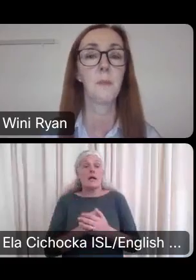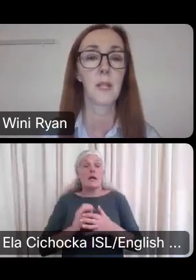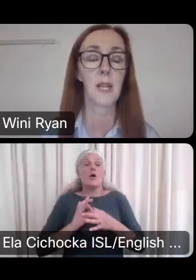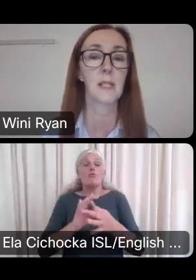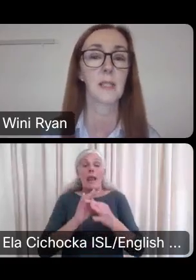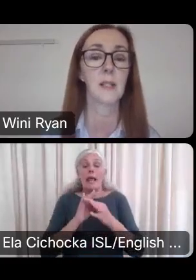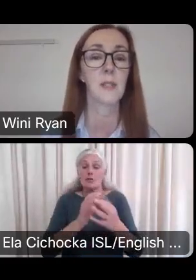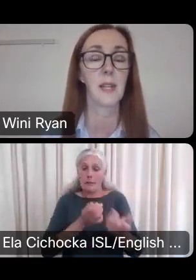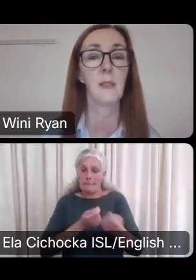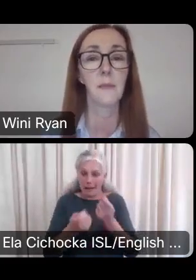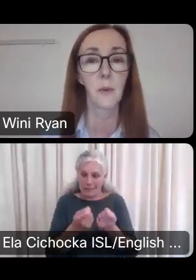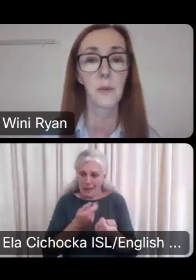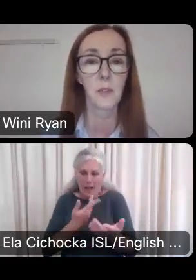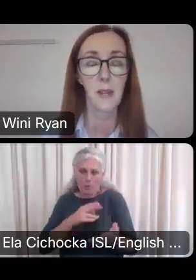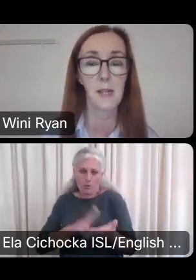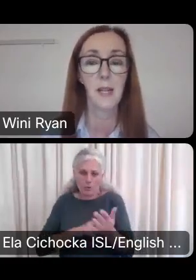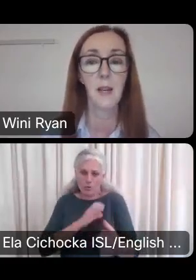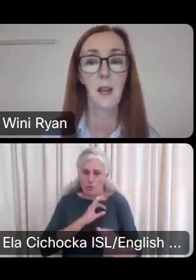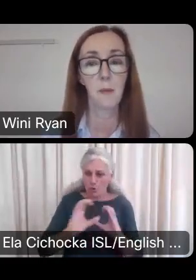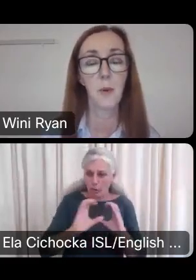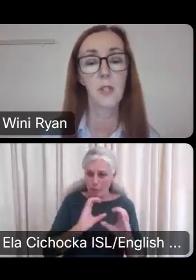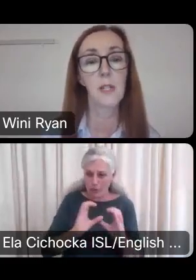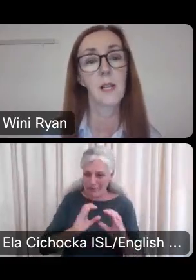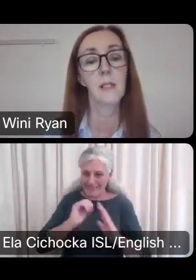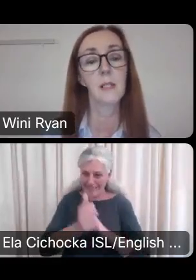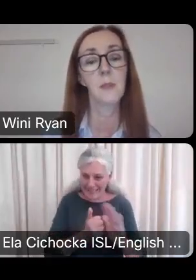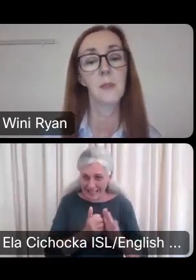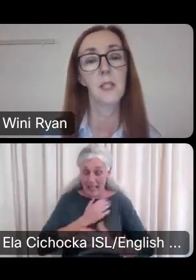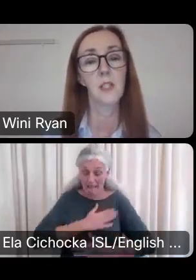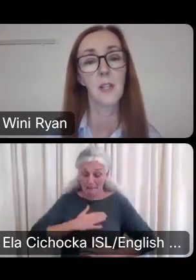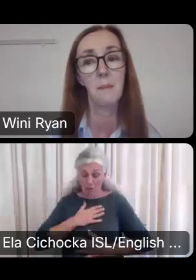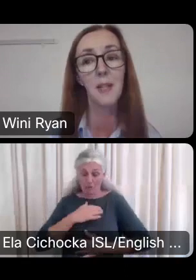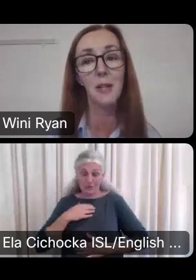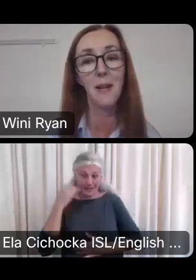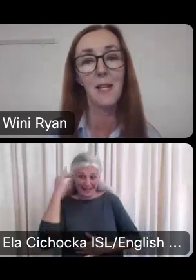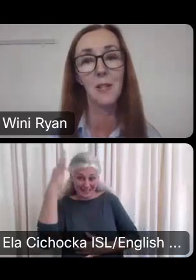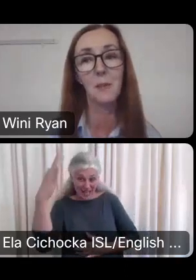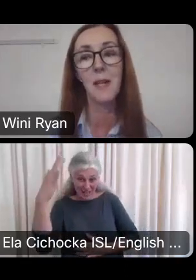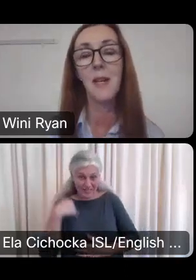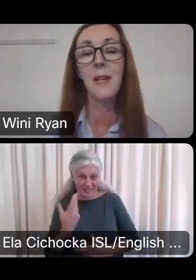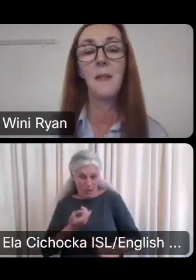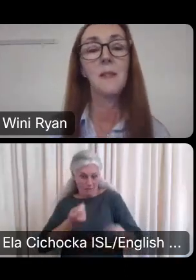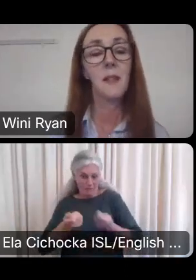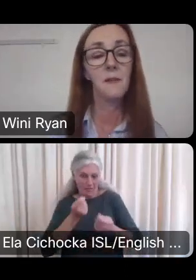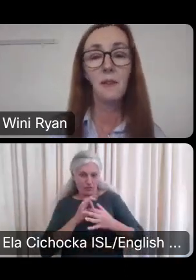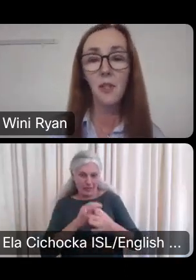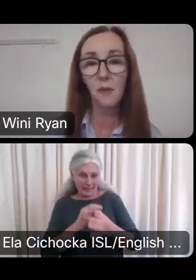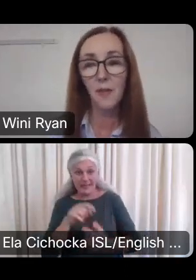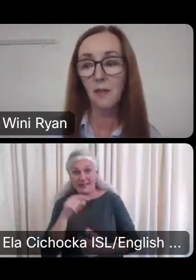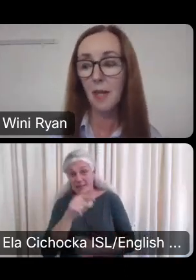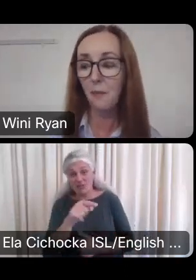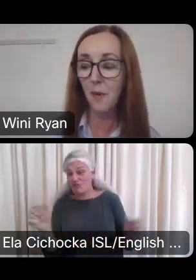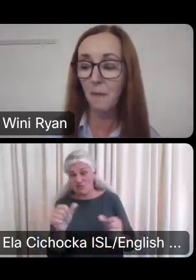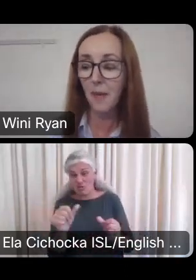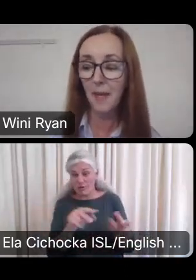good communication skills then in the fourth domain of emotional intelligence, which is managing relationships? This is a very short